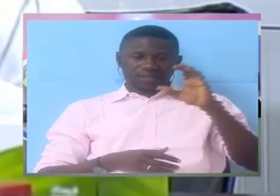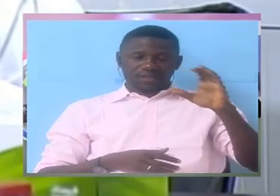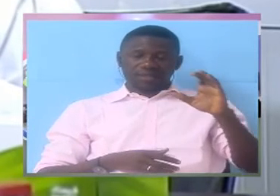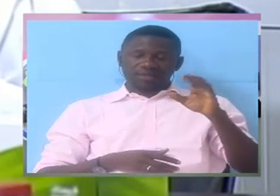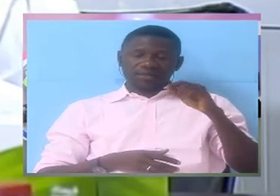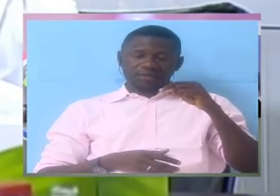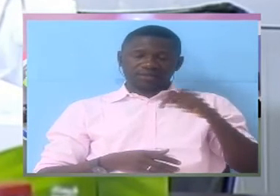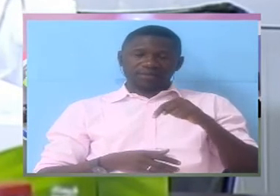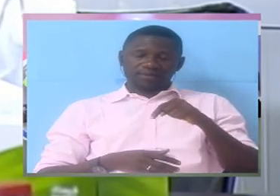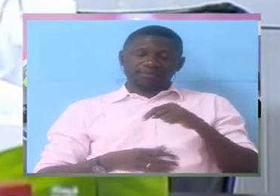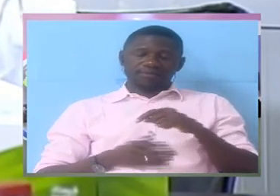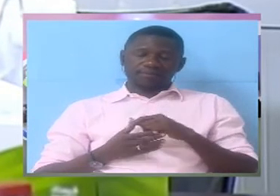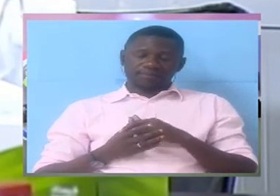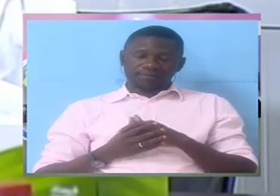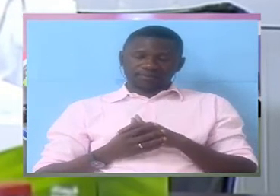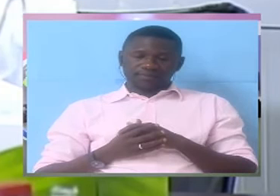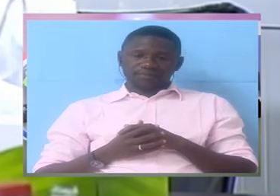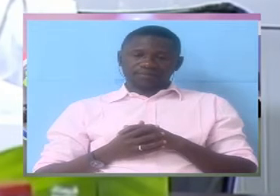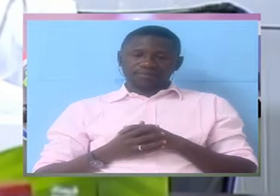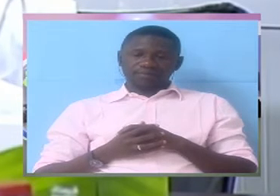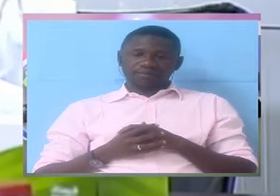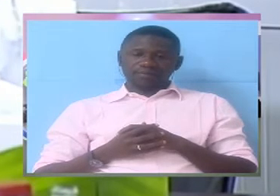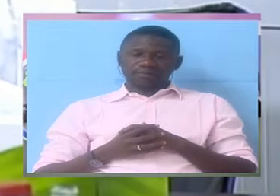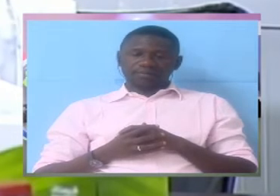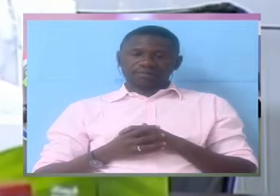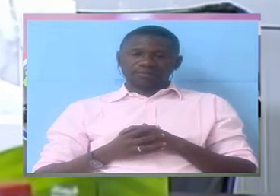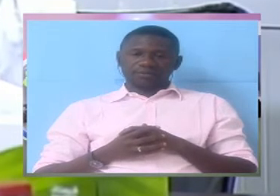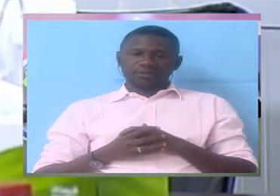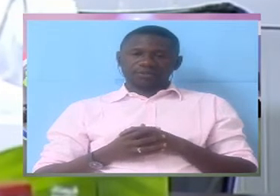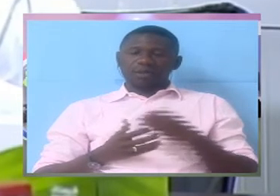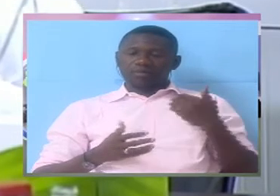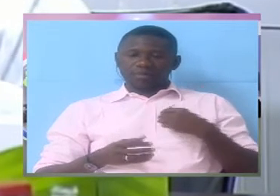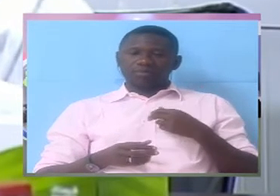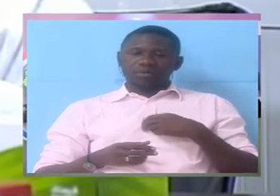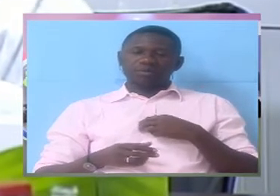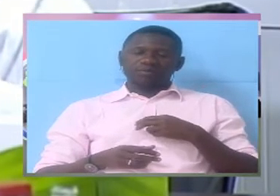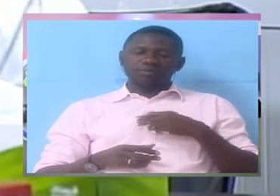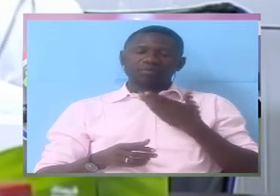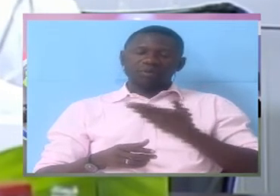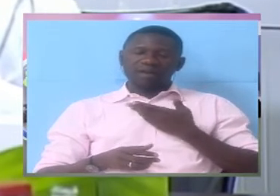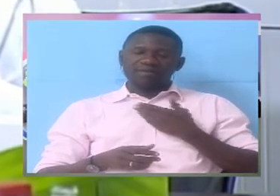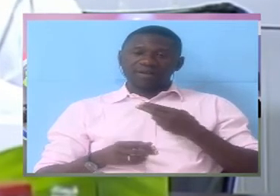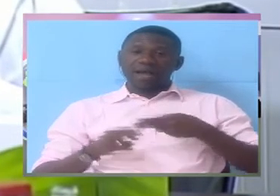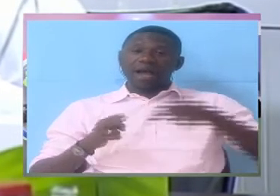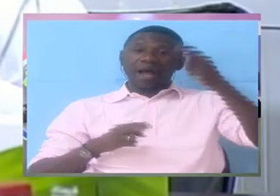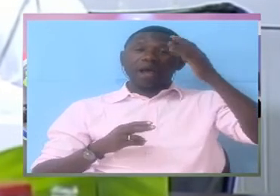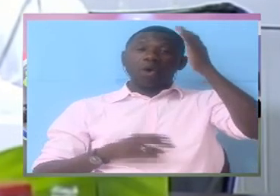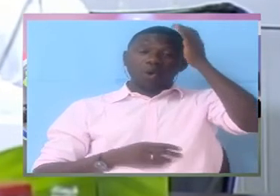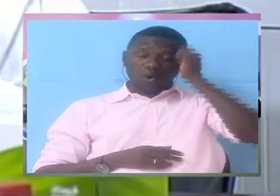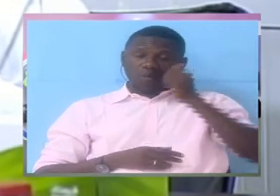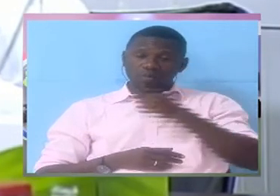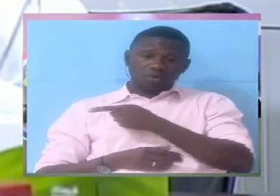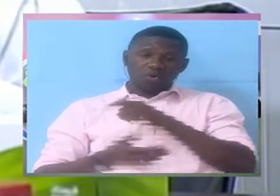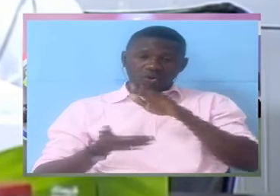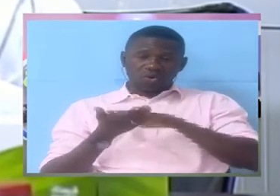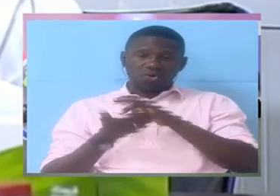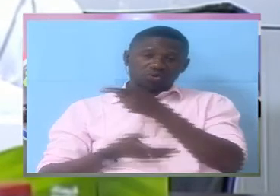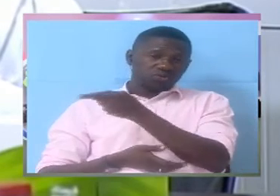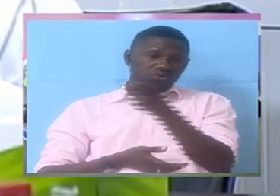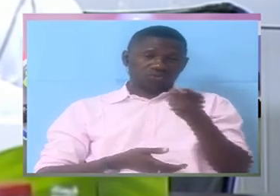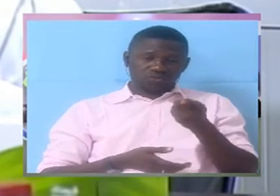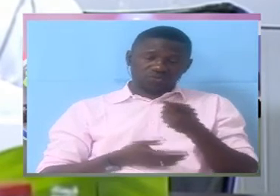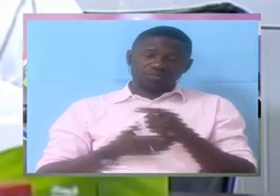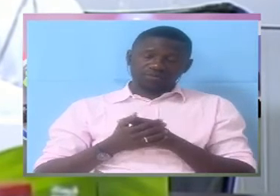and the trrc here mol digital labak people have high hopes on you because